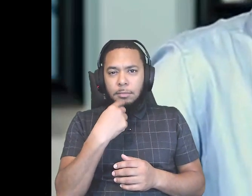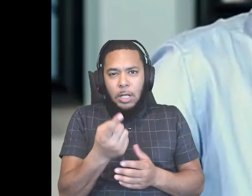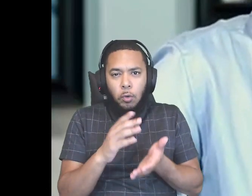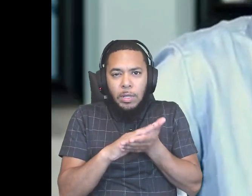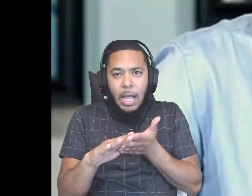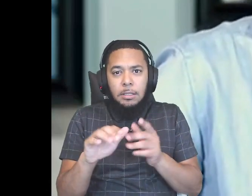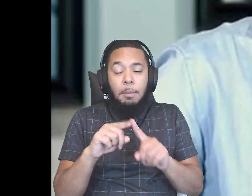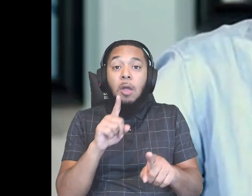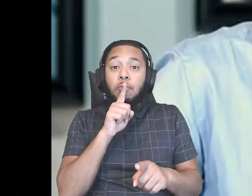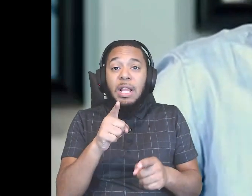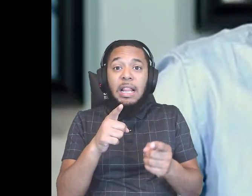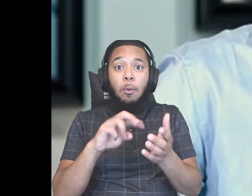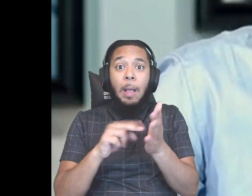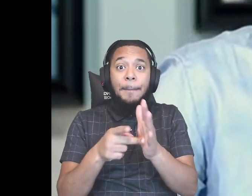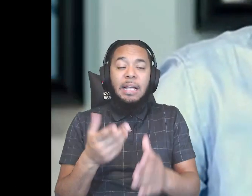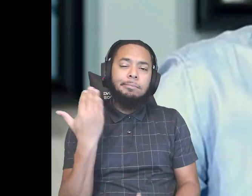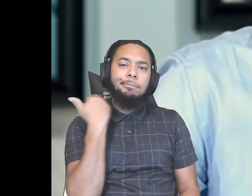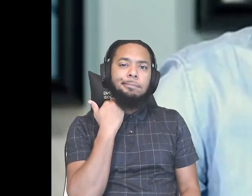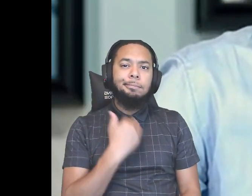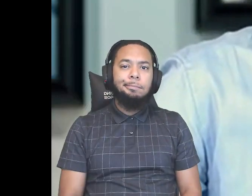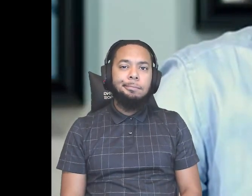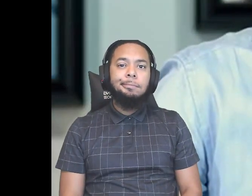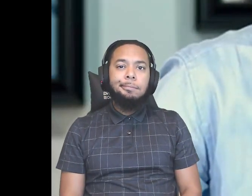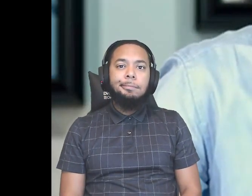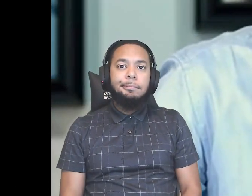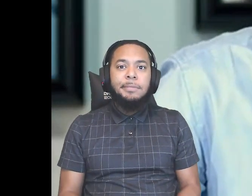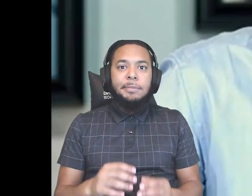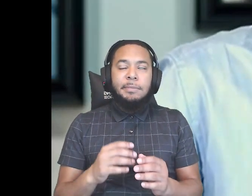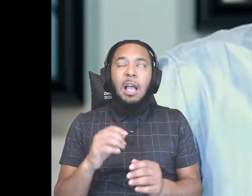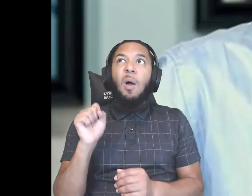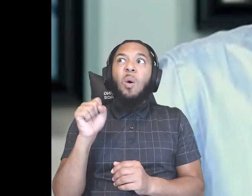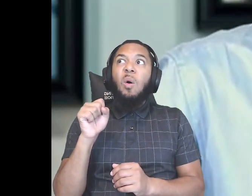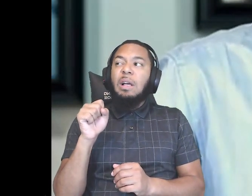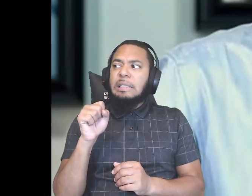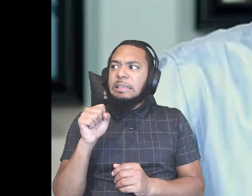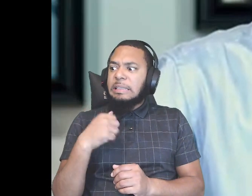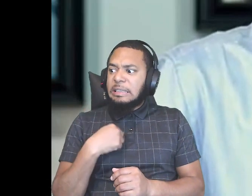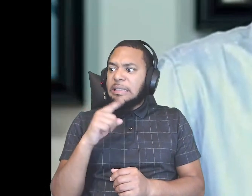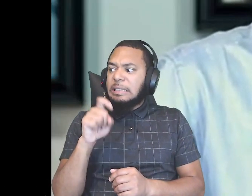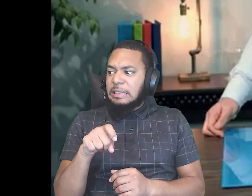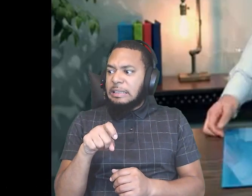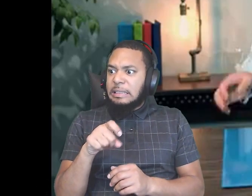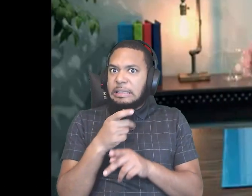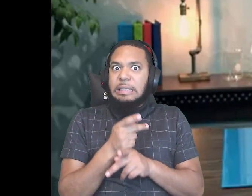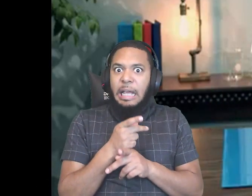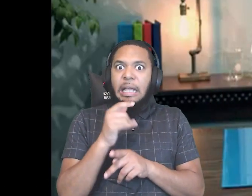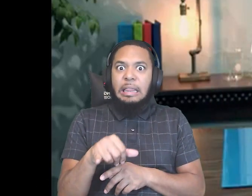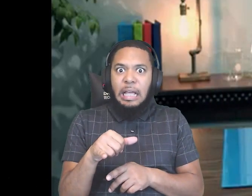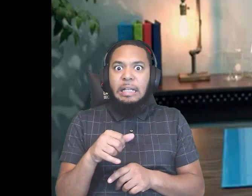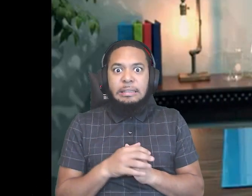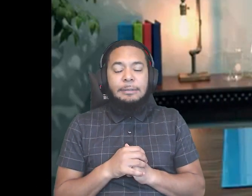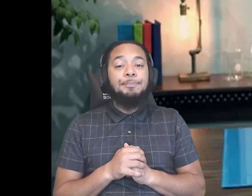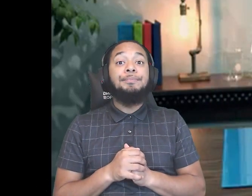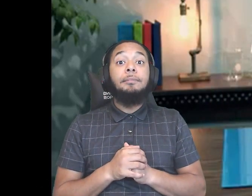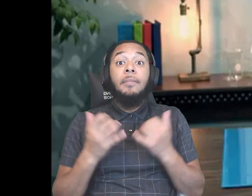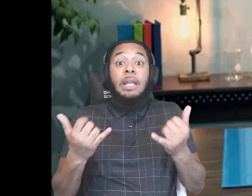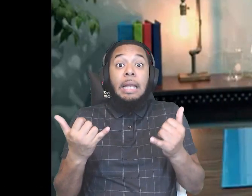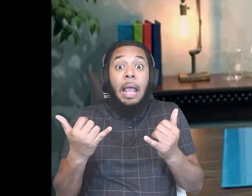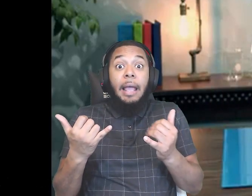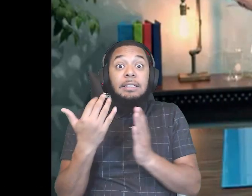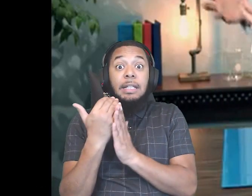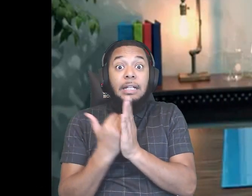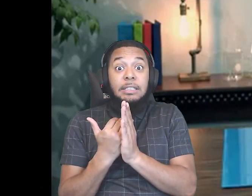you don't have any money left and you're like, oh yeah, I need to take care of that. So today's lesson is to